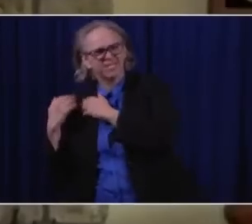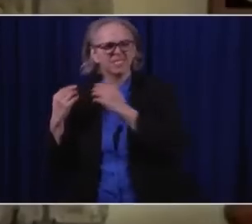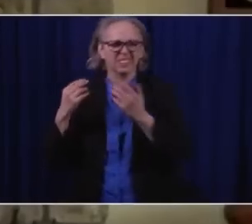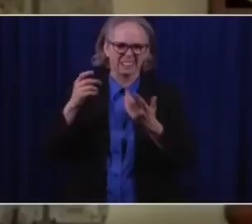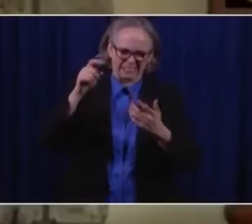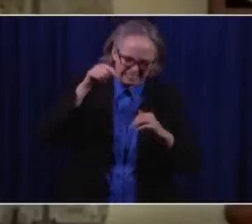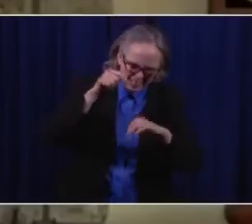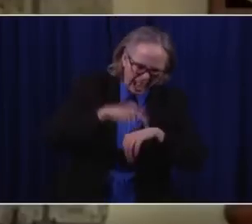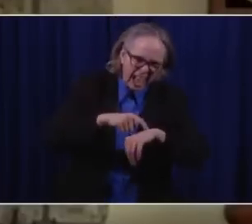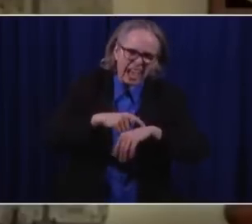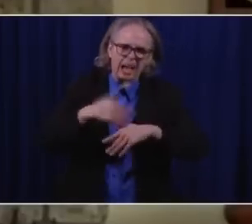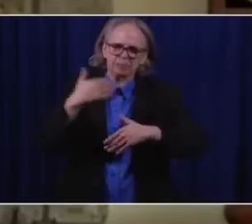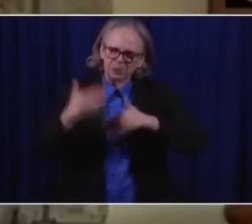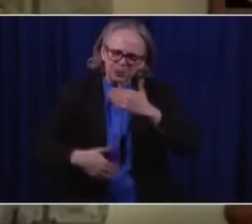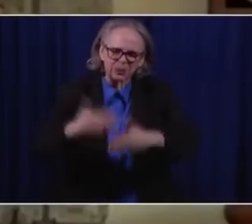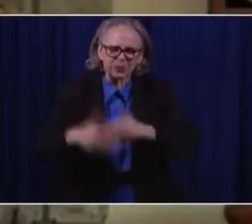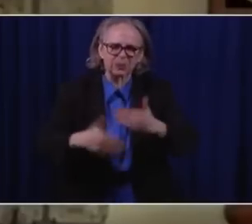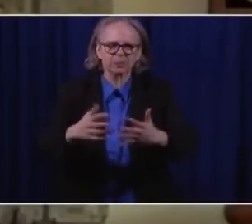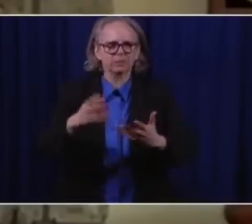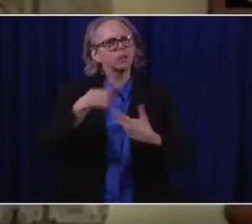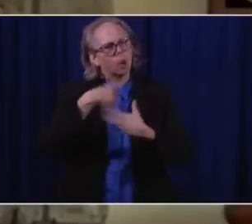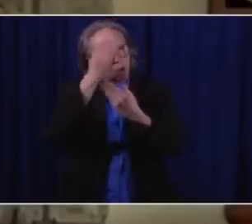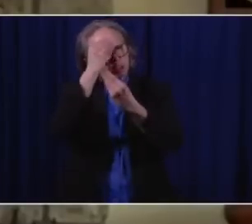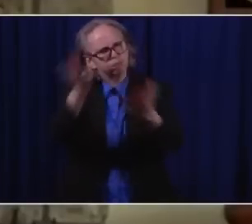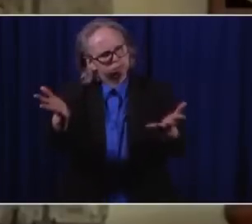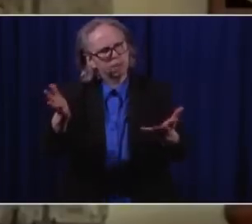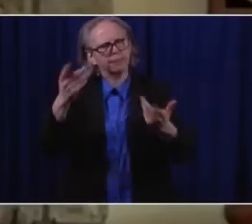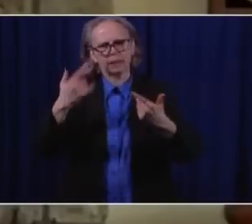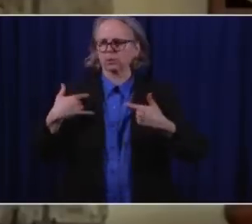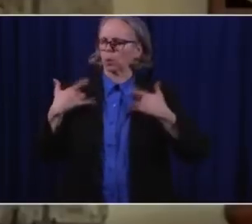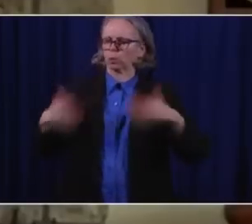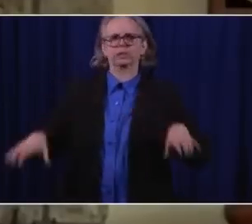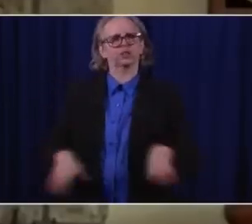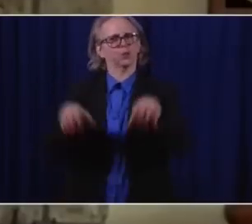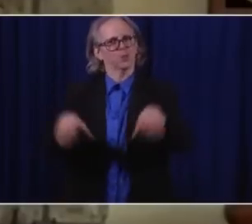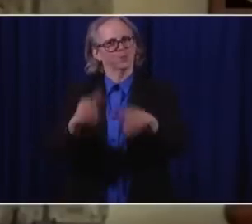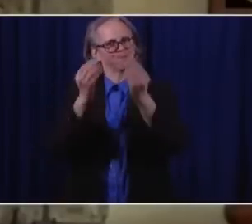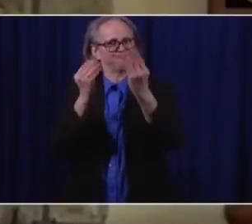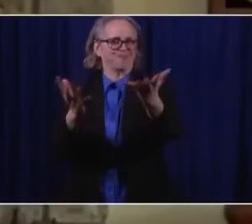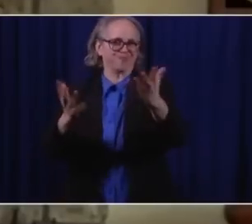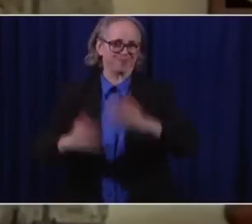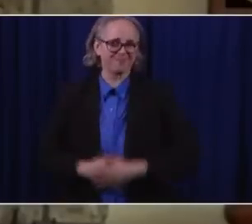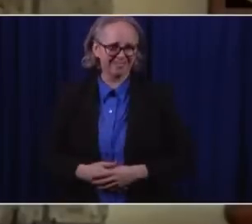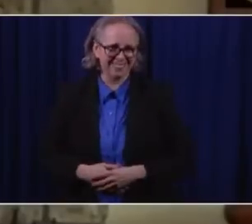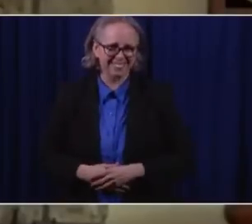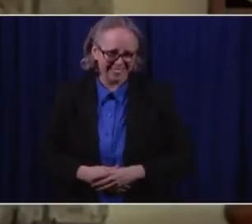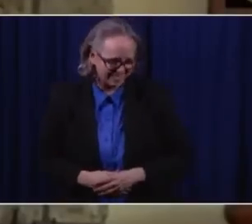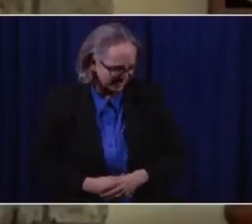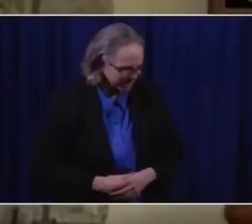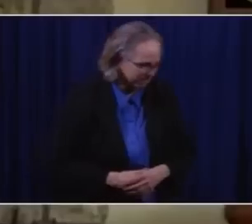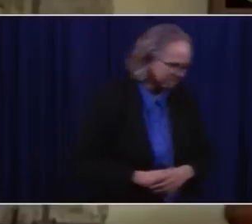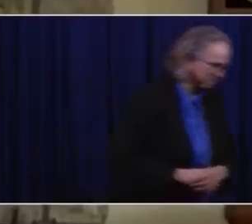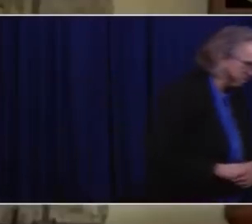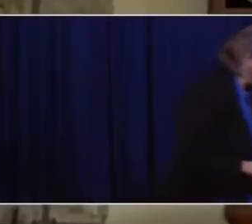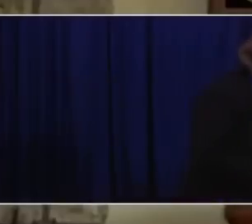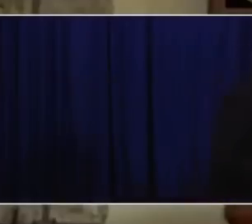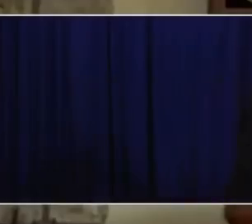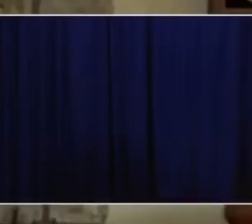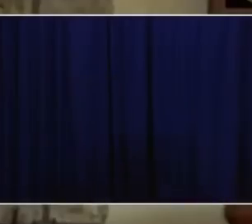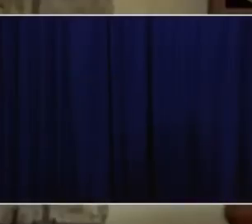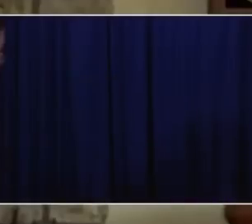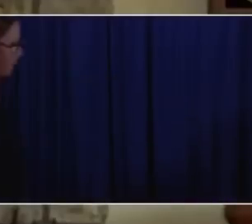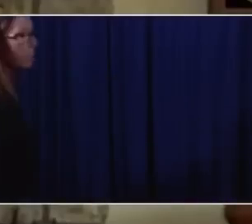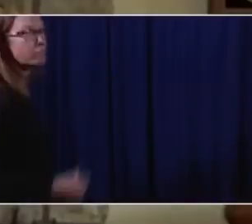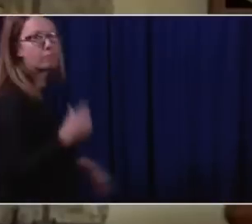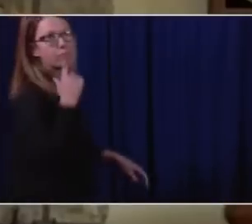talk about it. So we intend to fix it. So. Next question is from Jeff Reddick at WSYX in Columbus.